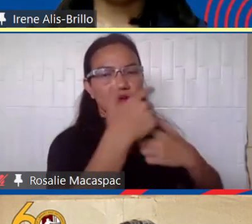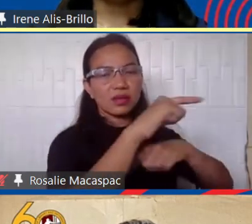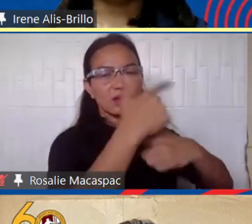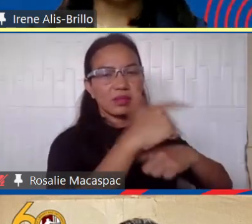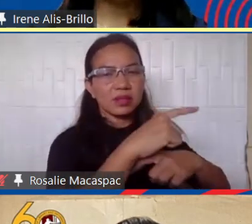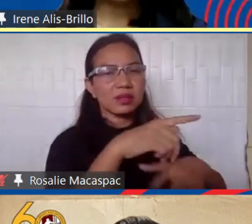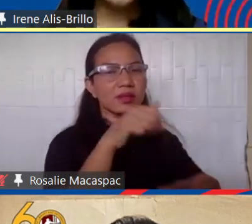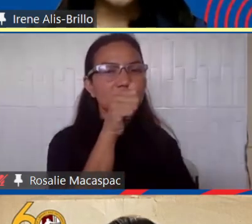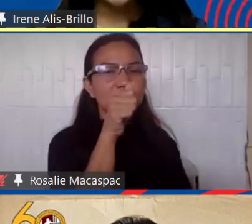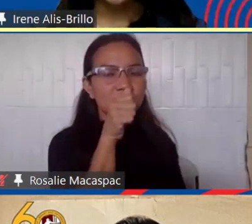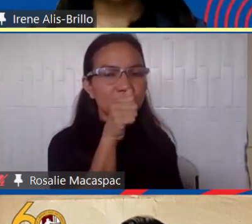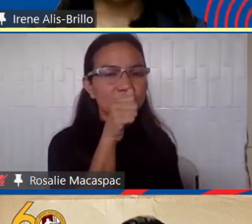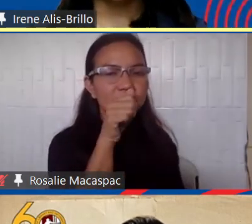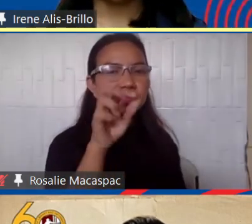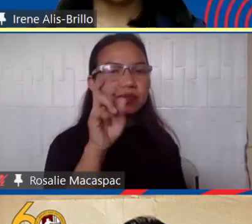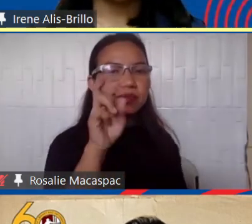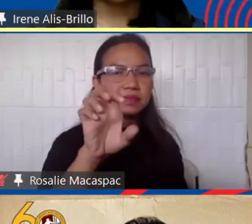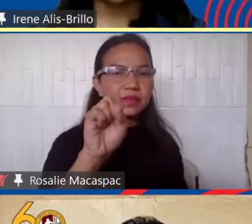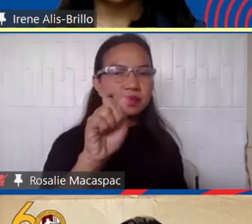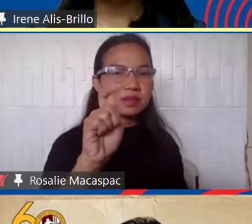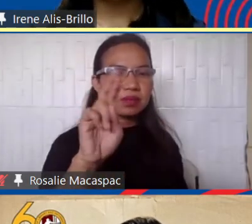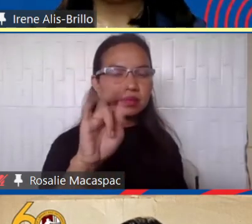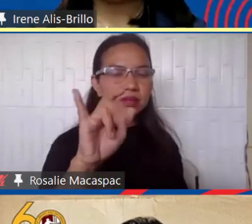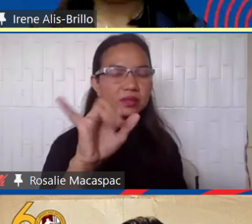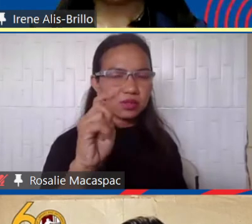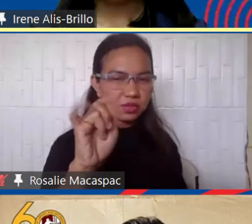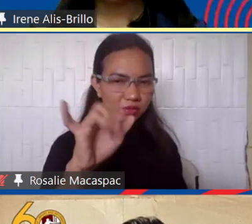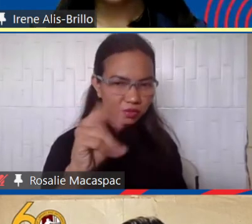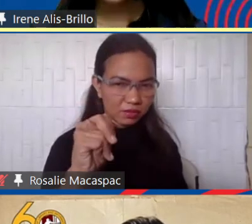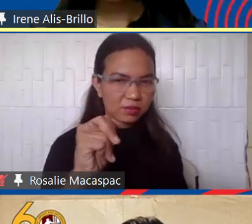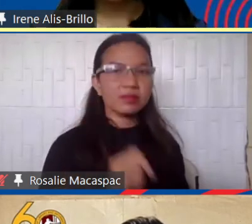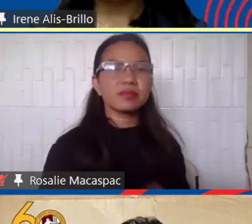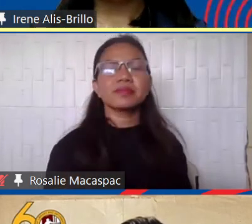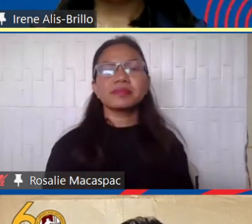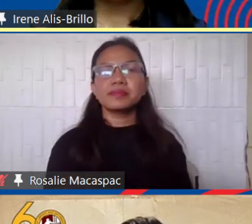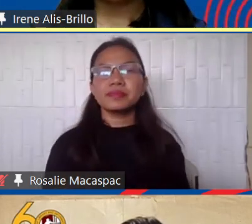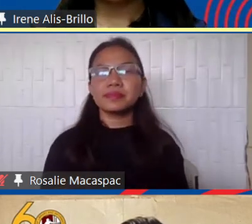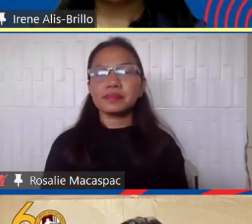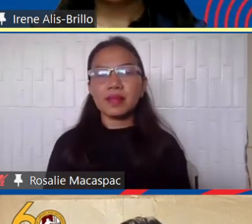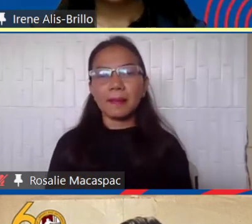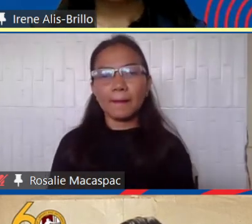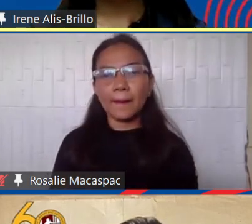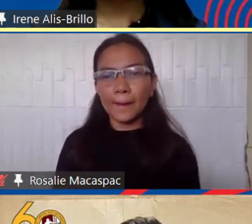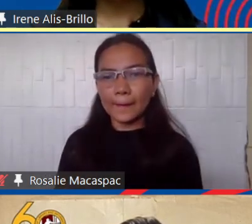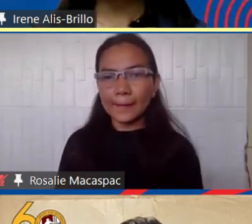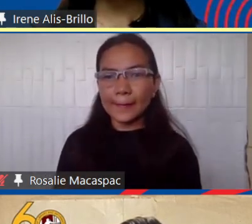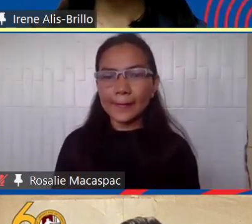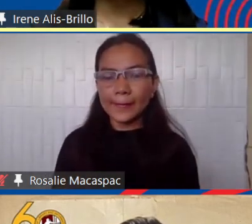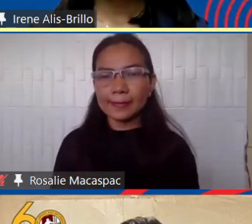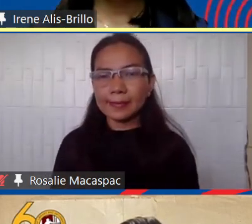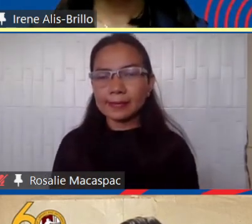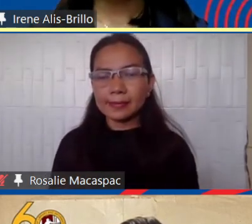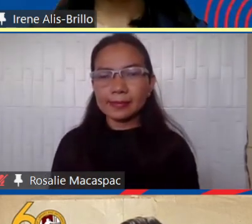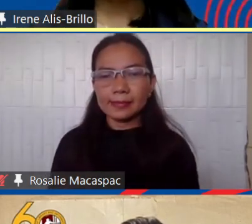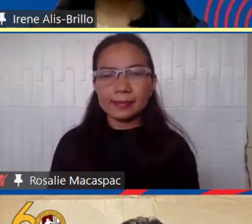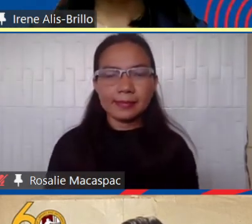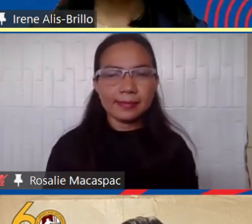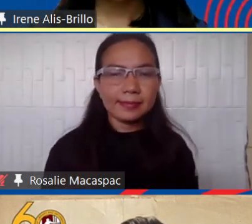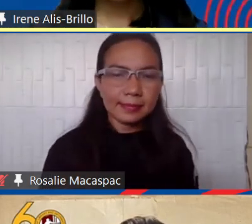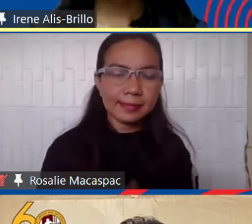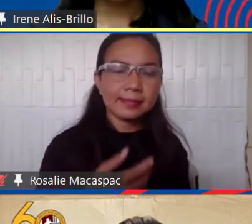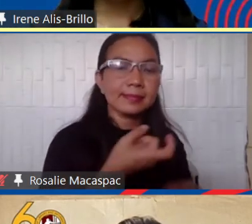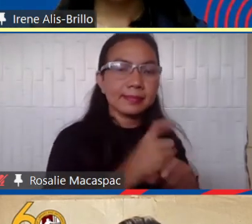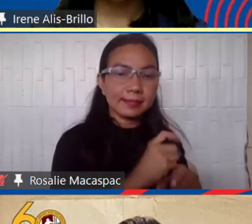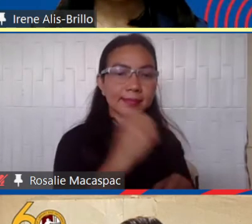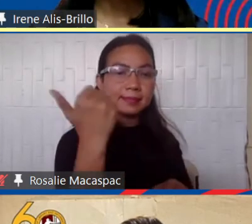Ayan. So anyway, thank you, sir, for answering. Next po. Mhm. From an